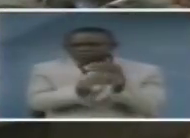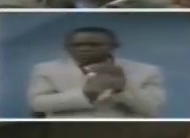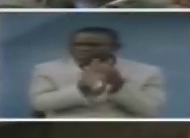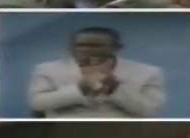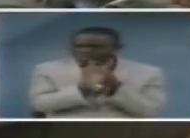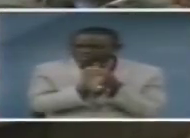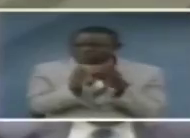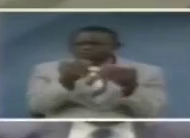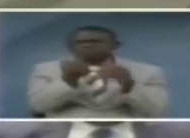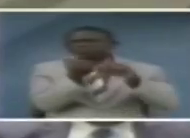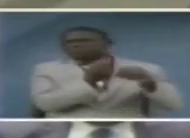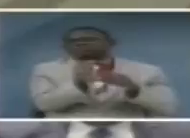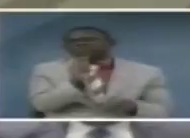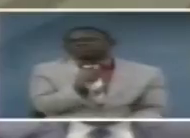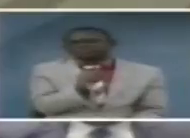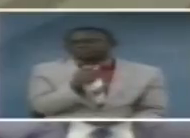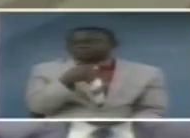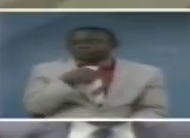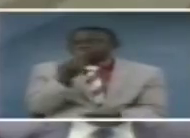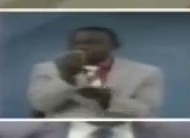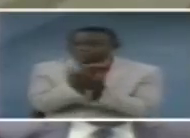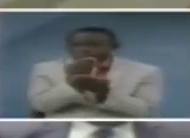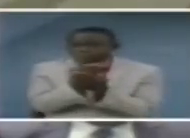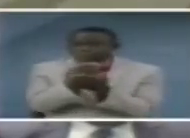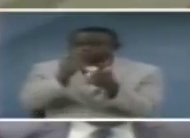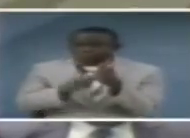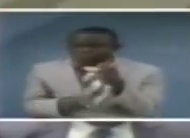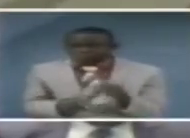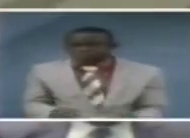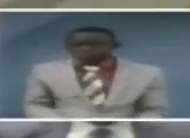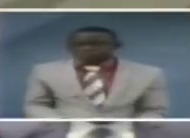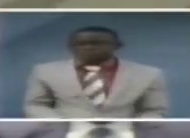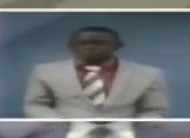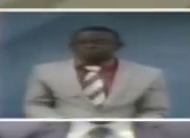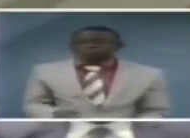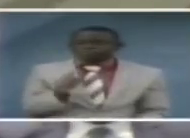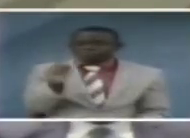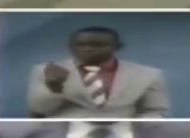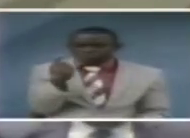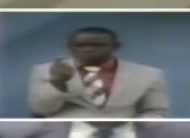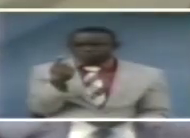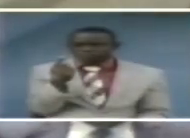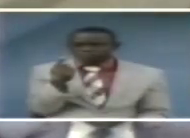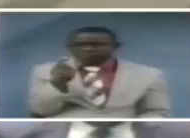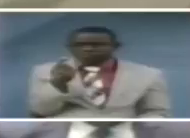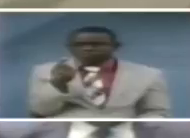prevent revenue leakages through misallocation, I propose,